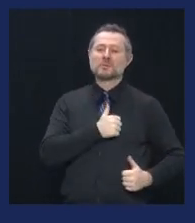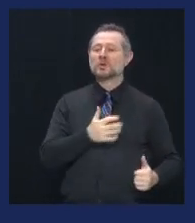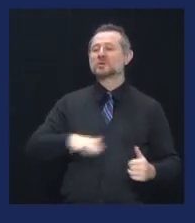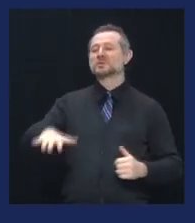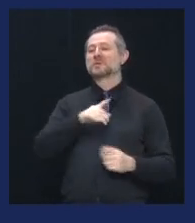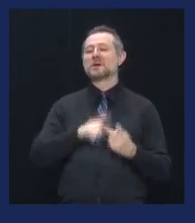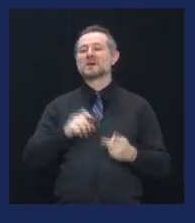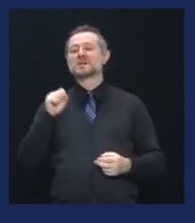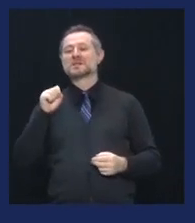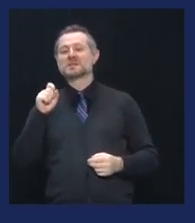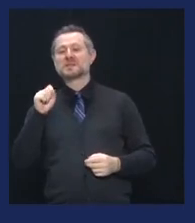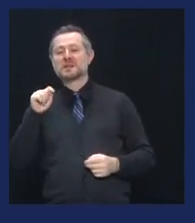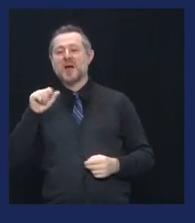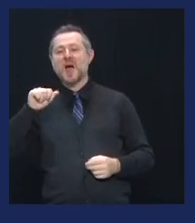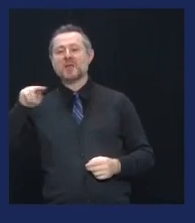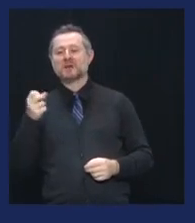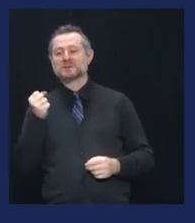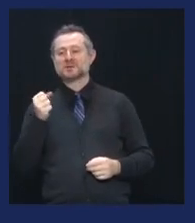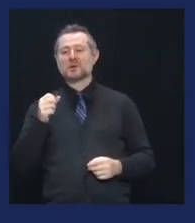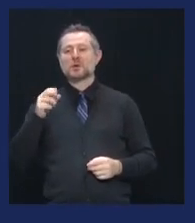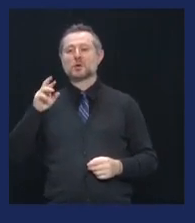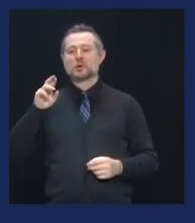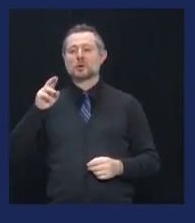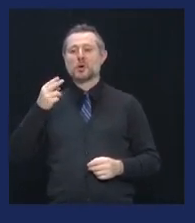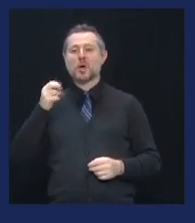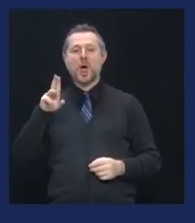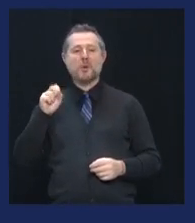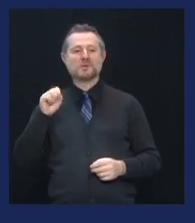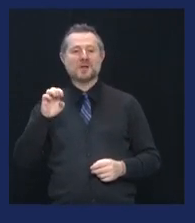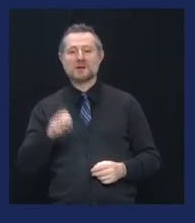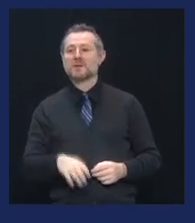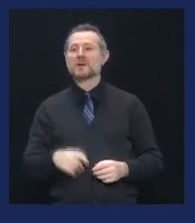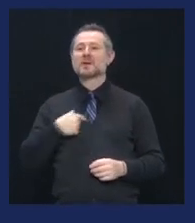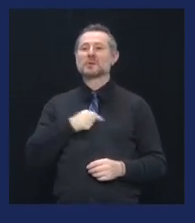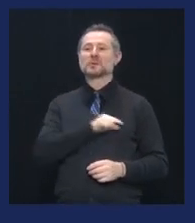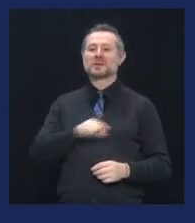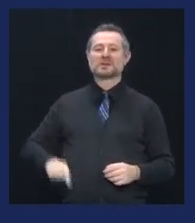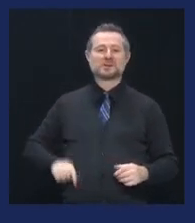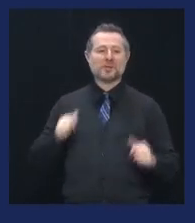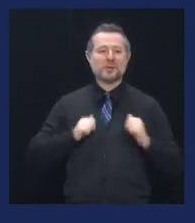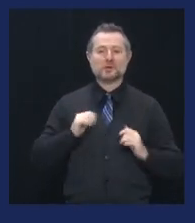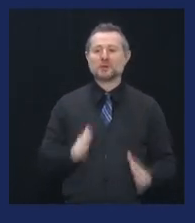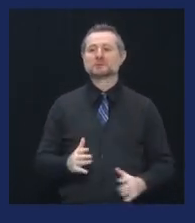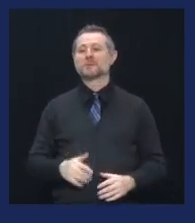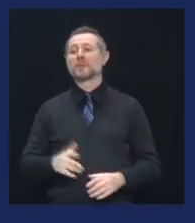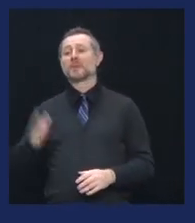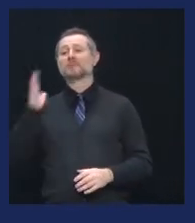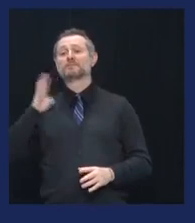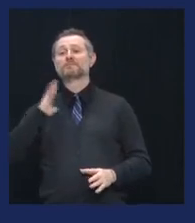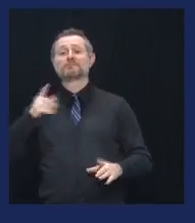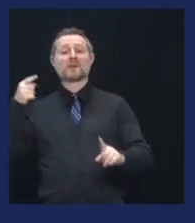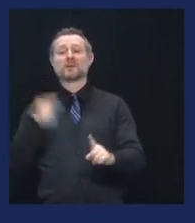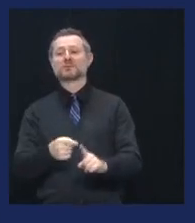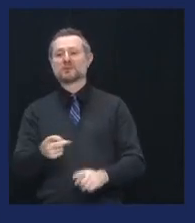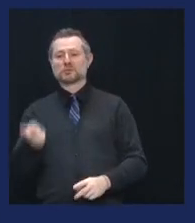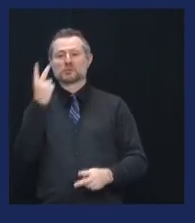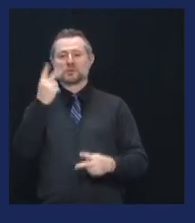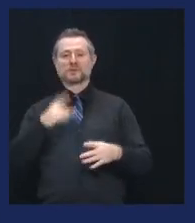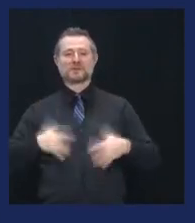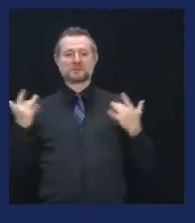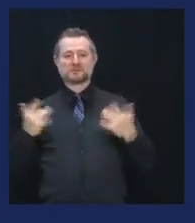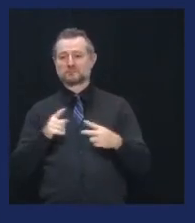Queens Theater. The initiative will culminate with two landmark events. First, the opening of Little Island at